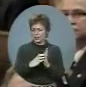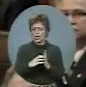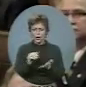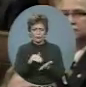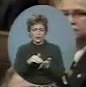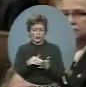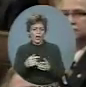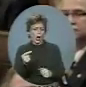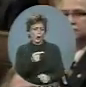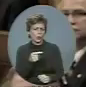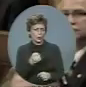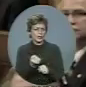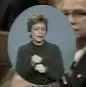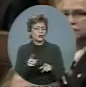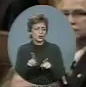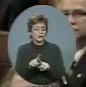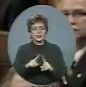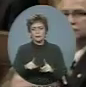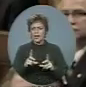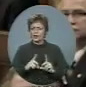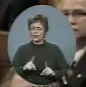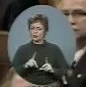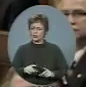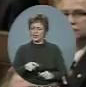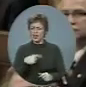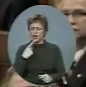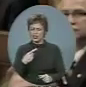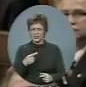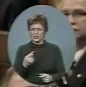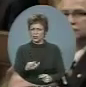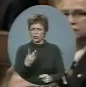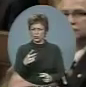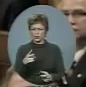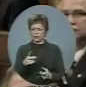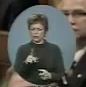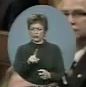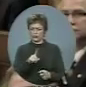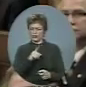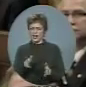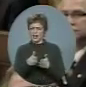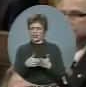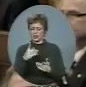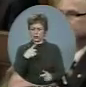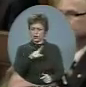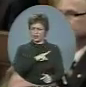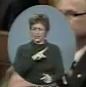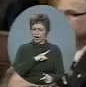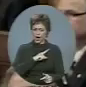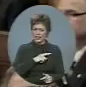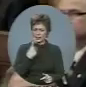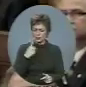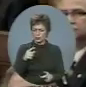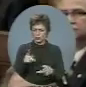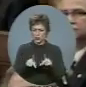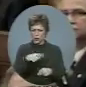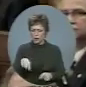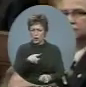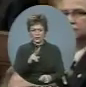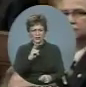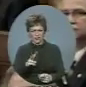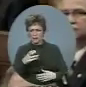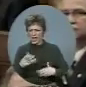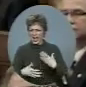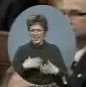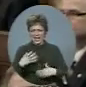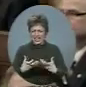he has said about the dangers of terrorism in this world, and all the positions he's taken, which are far more aggressive than the Anti-Terrorism Act, has now joined his